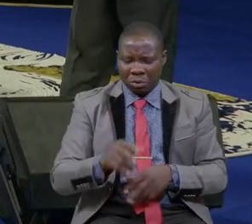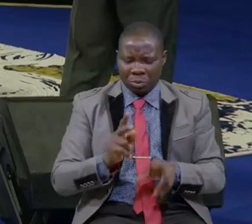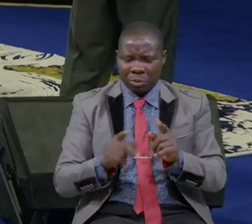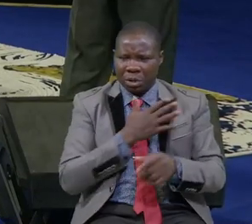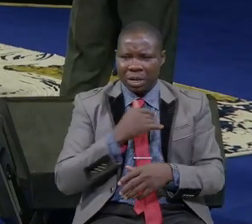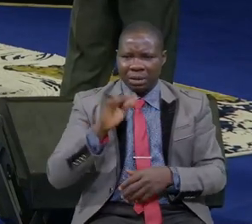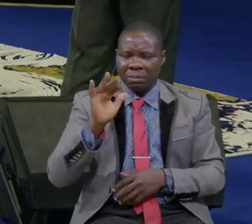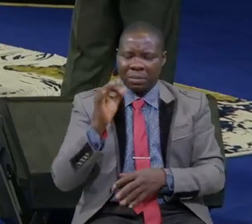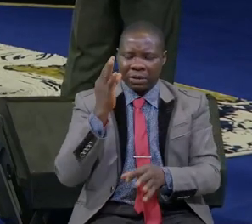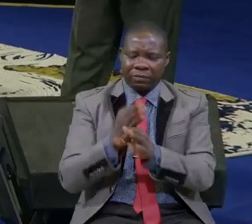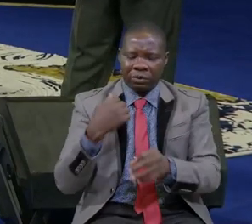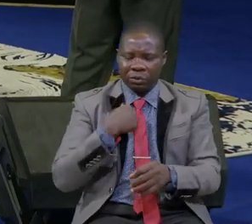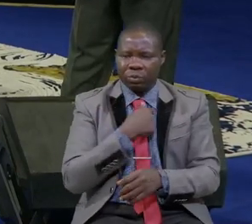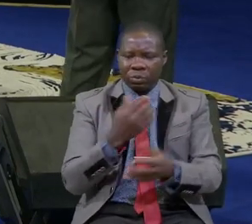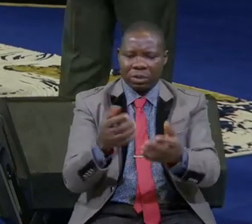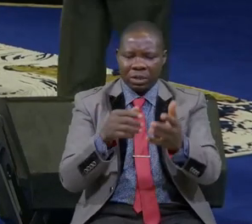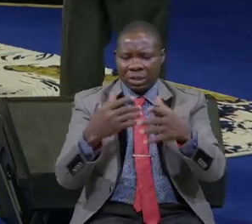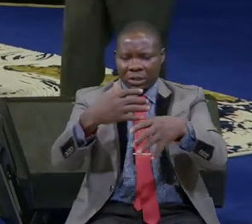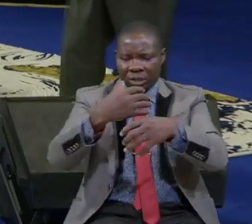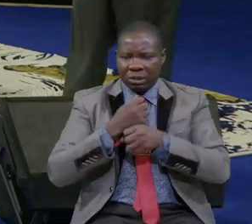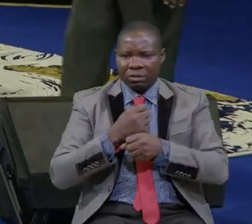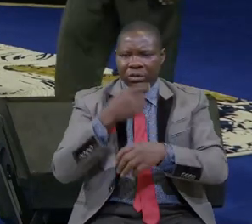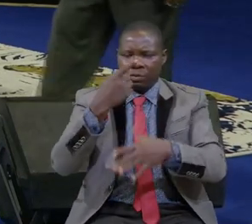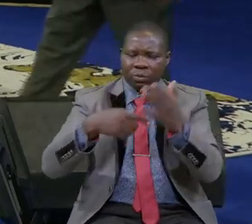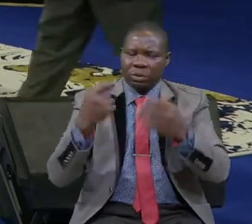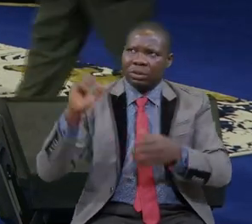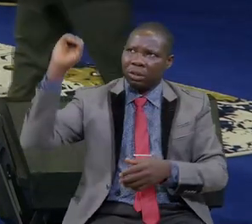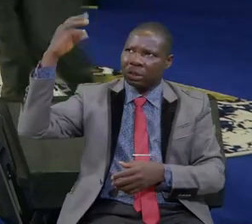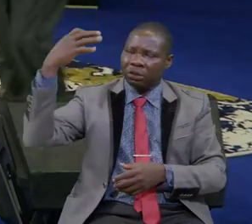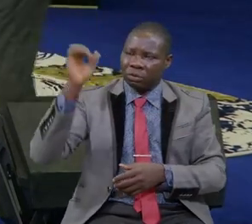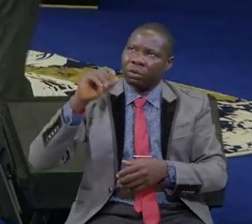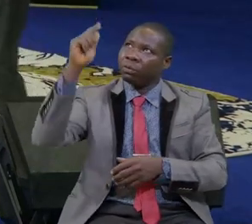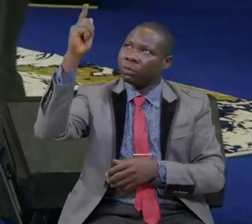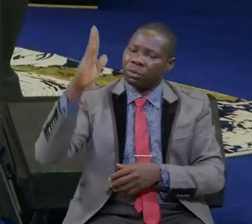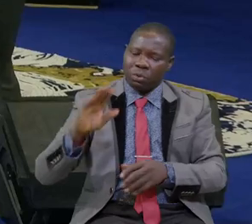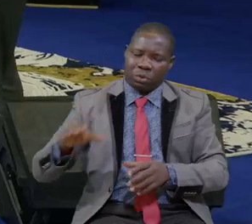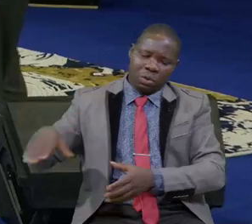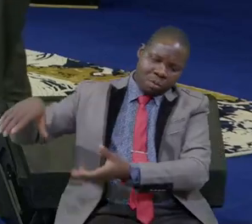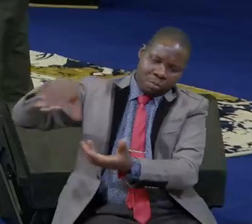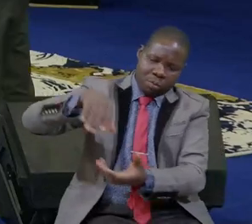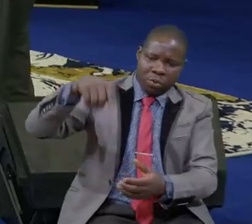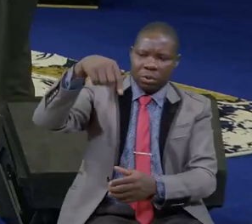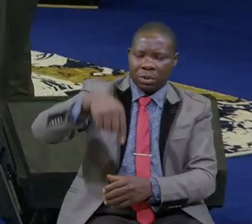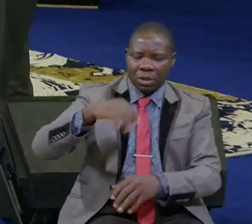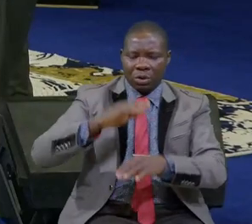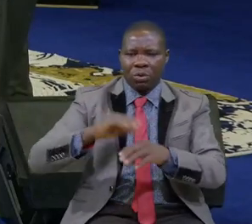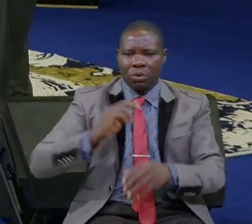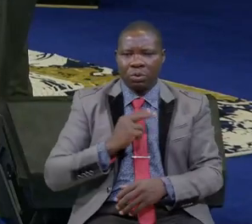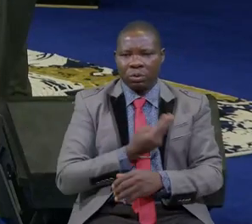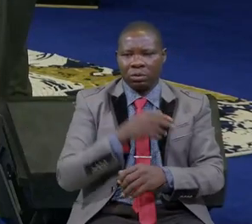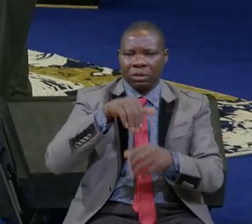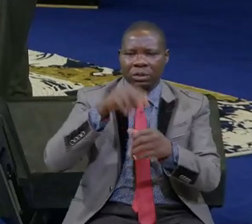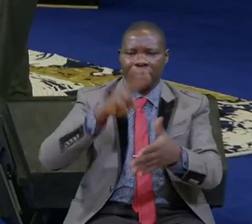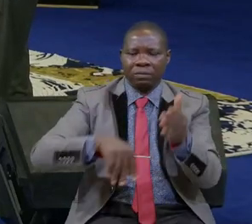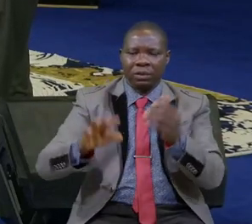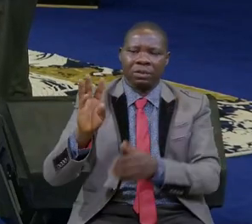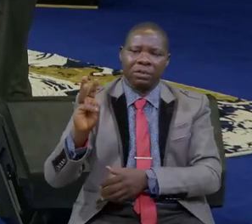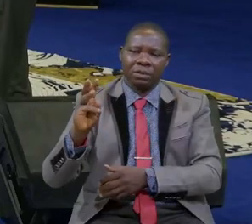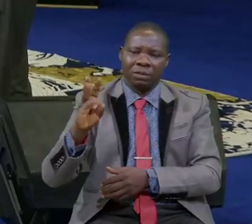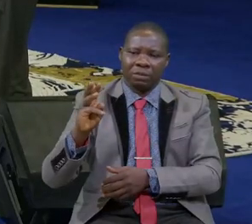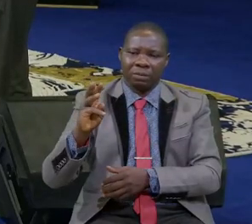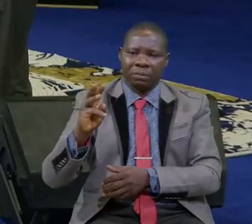of God shows now, pours down upon us. Look at verse 16. In verse 16, how